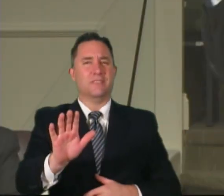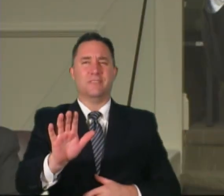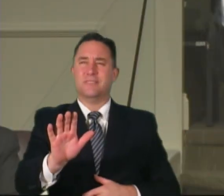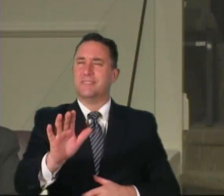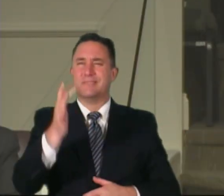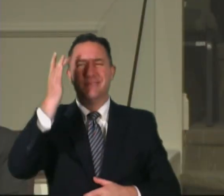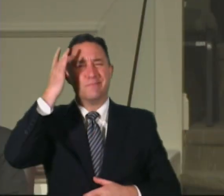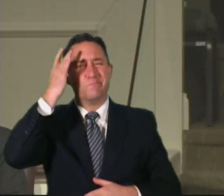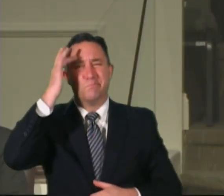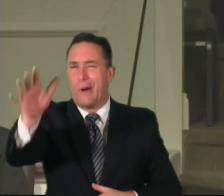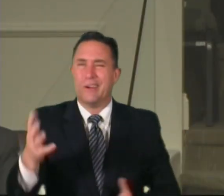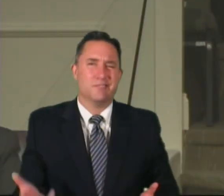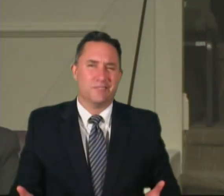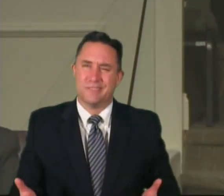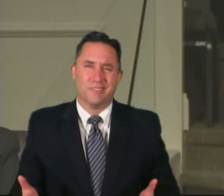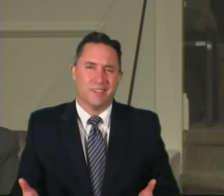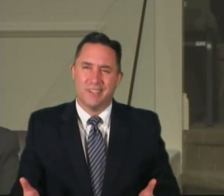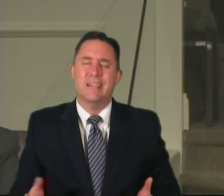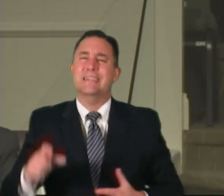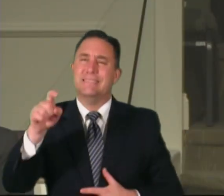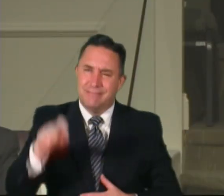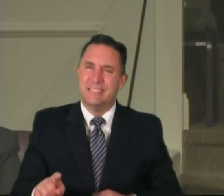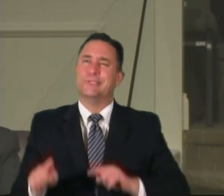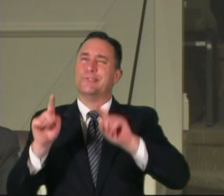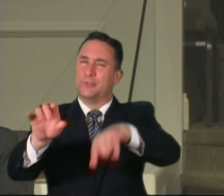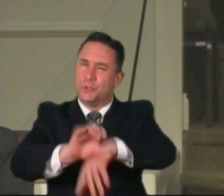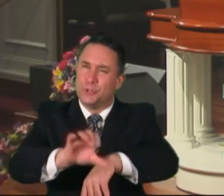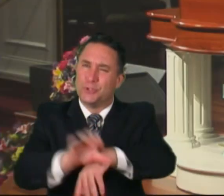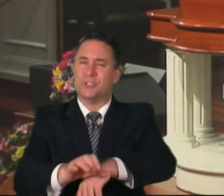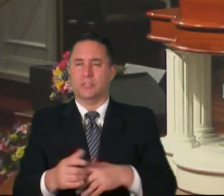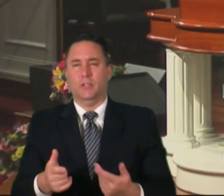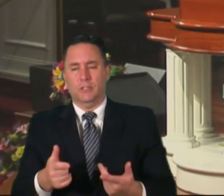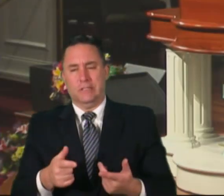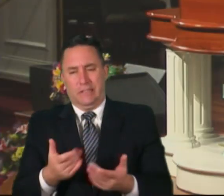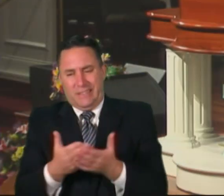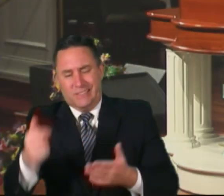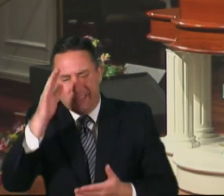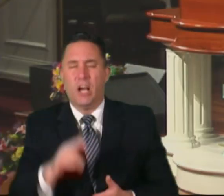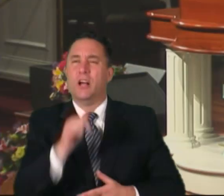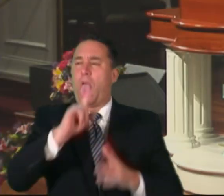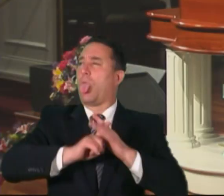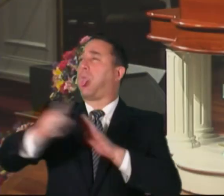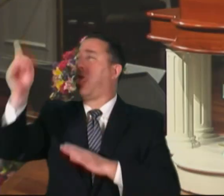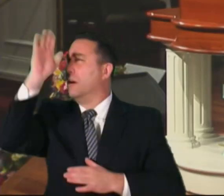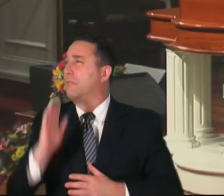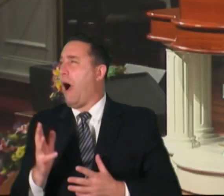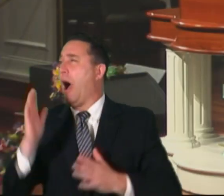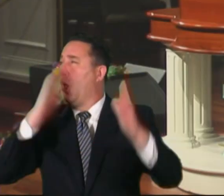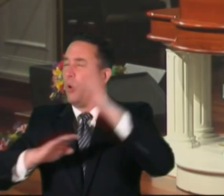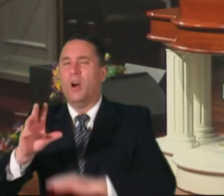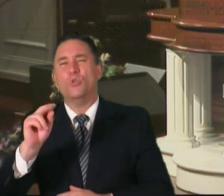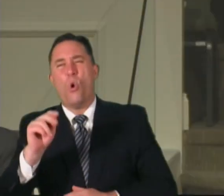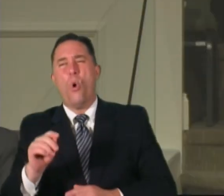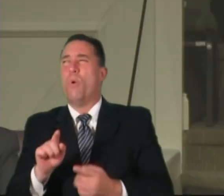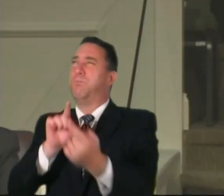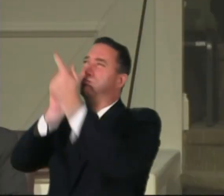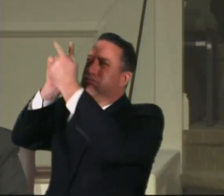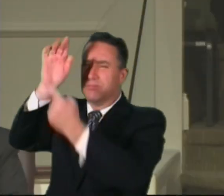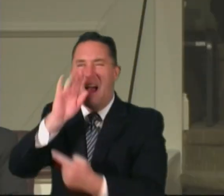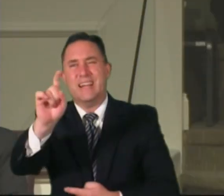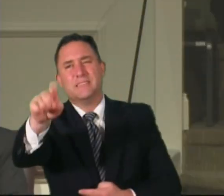very smart. That's where you need to go. You get back to the things of God. Don't run away from God in a storm. Run to